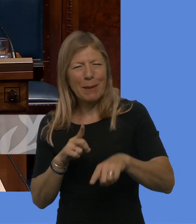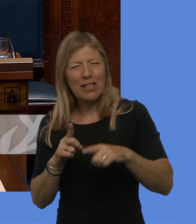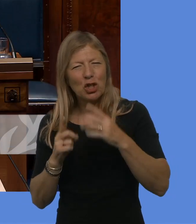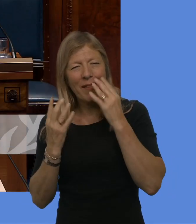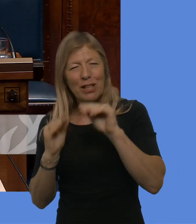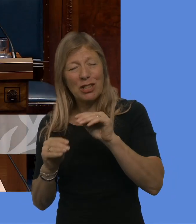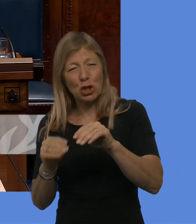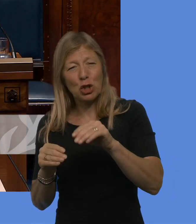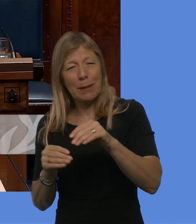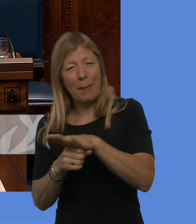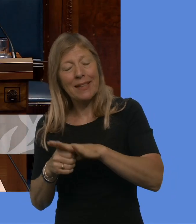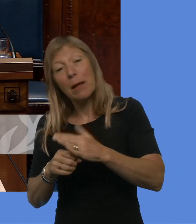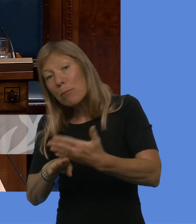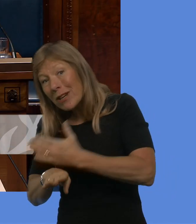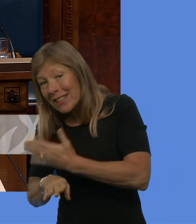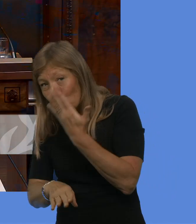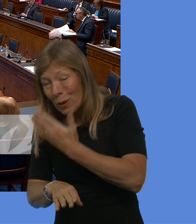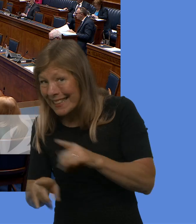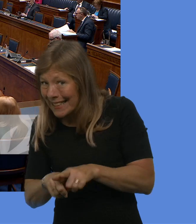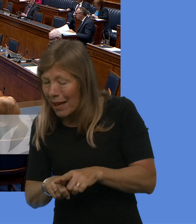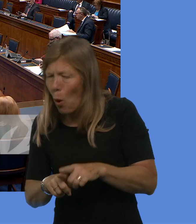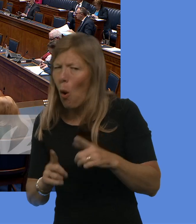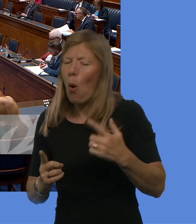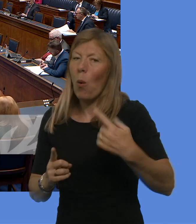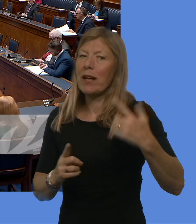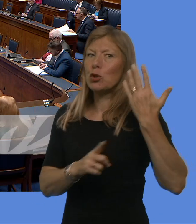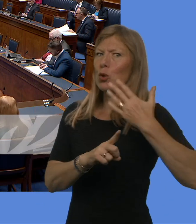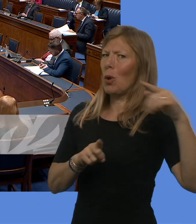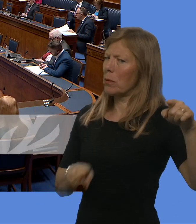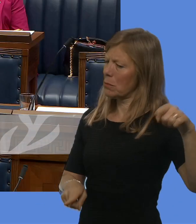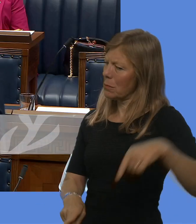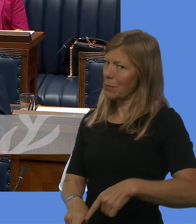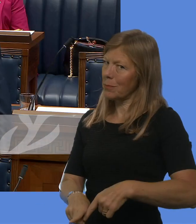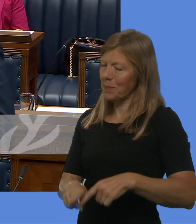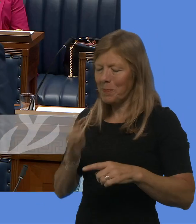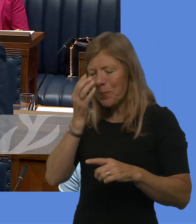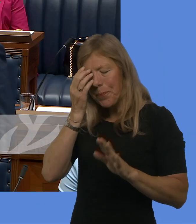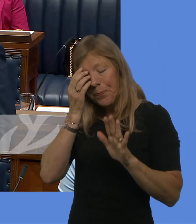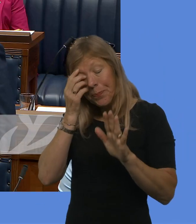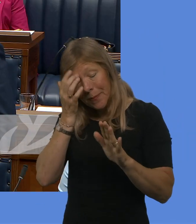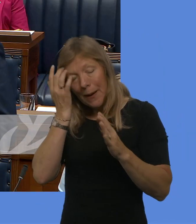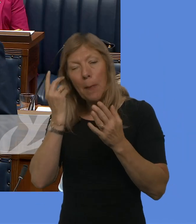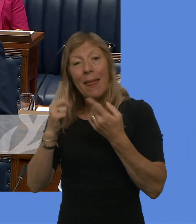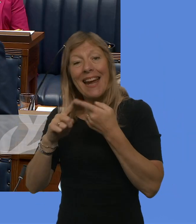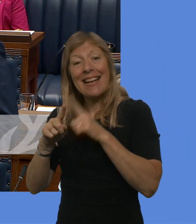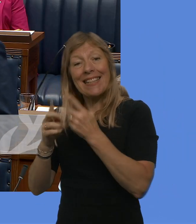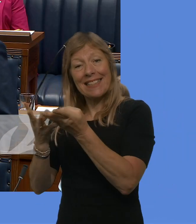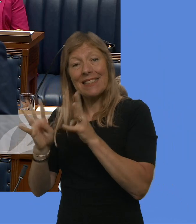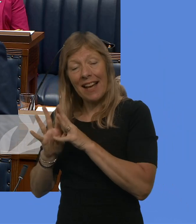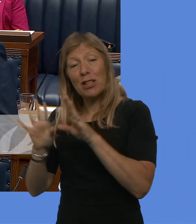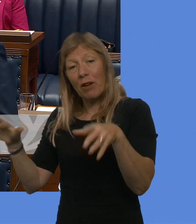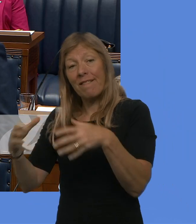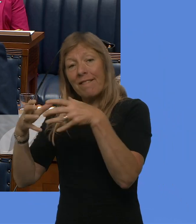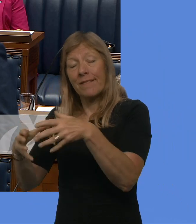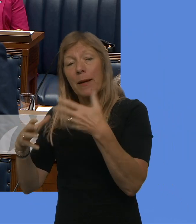place for preschool as well? Mr. Speaker, I think what we were able to do as an executive, we identified £25